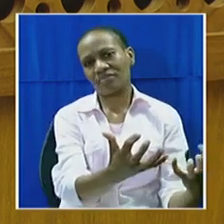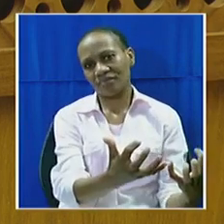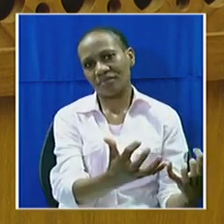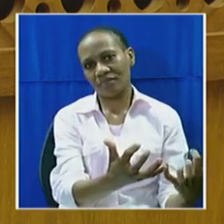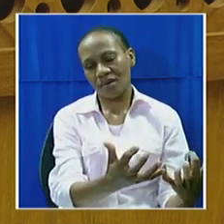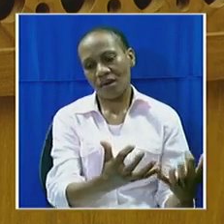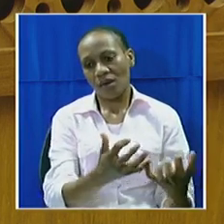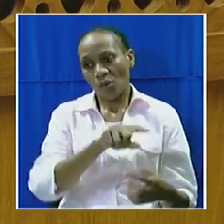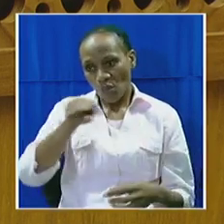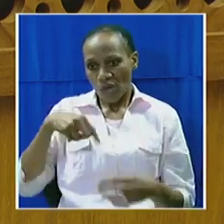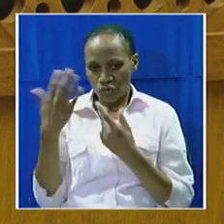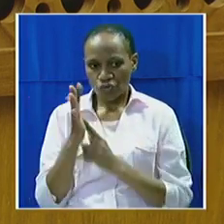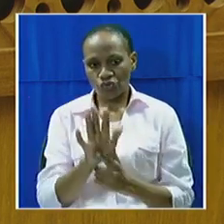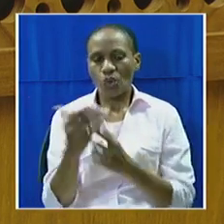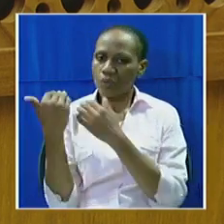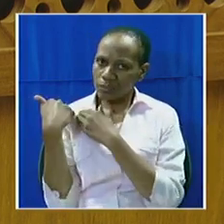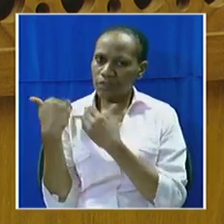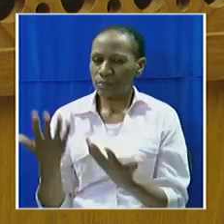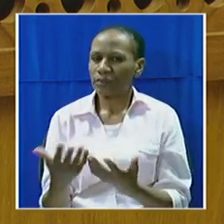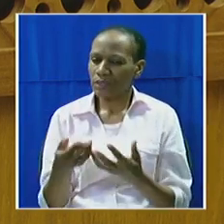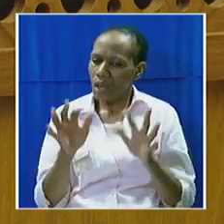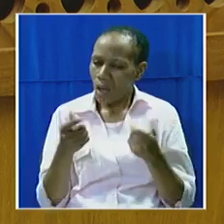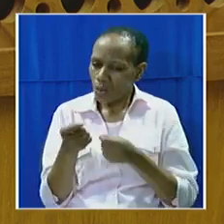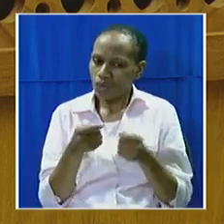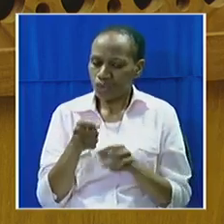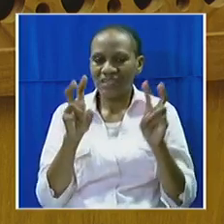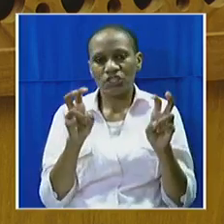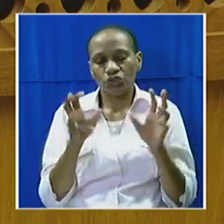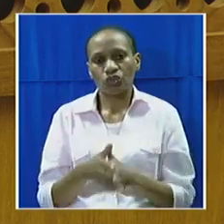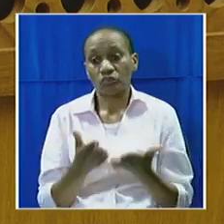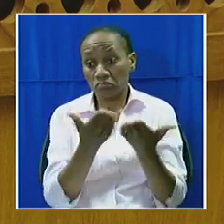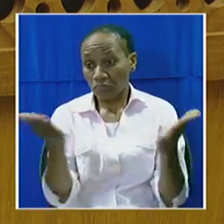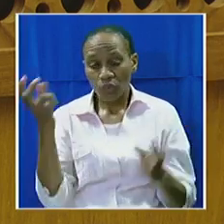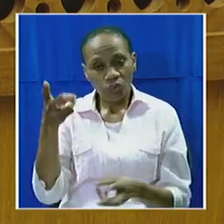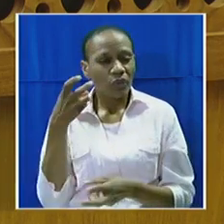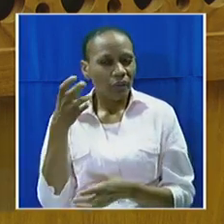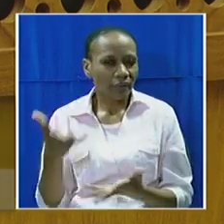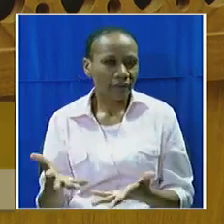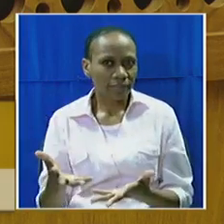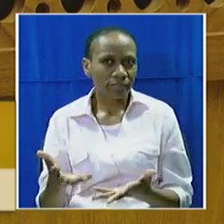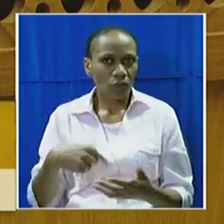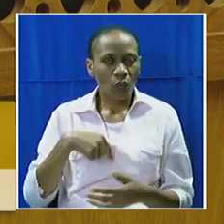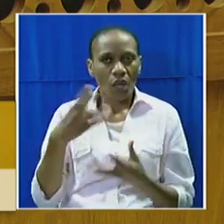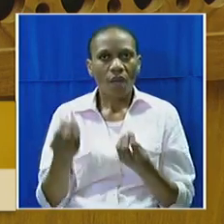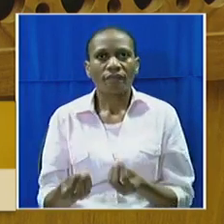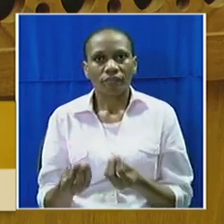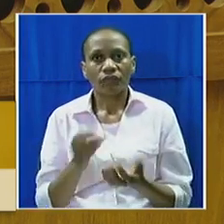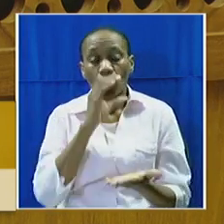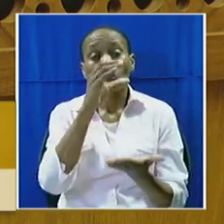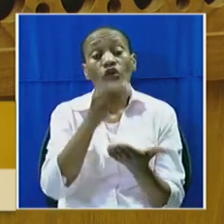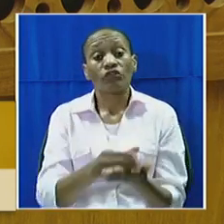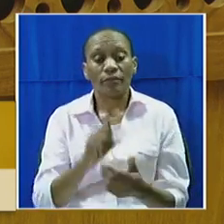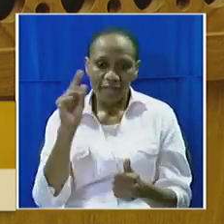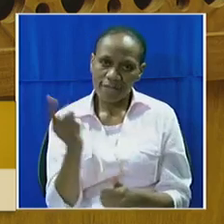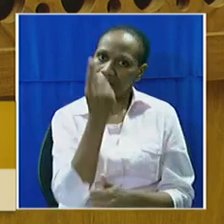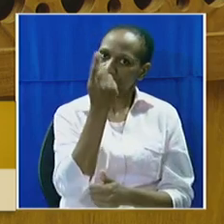in the manner that we deal with this issue. As you have heard already, honourable members, we have already confirmed the first